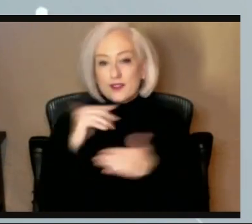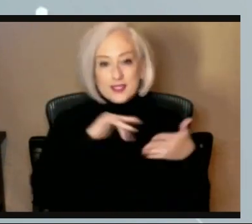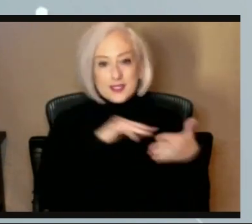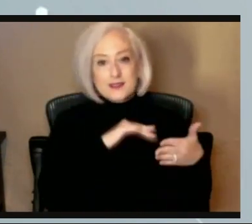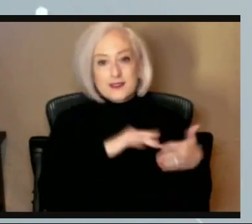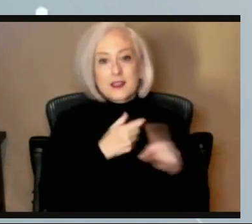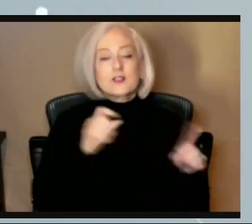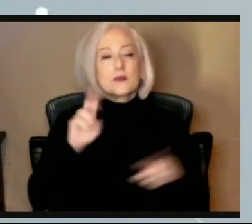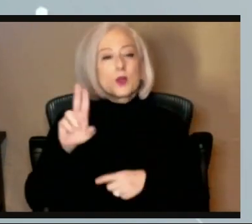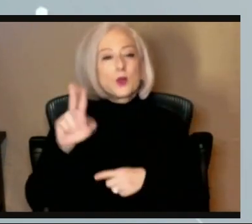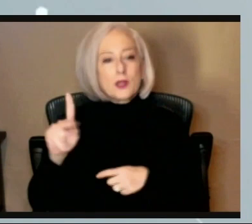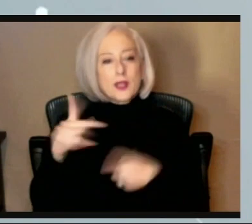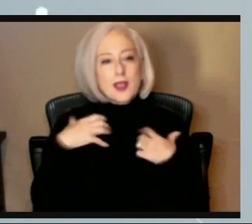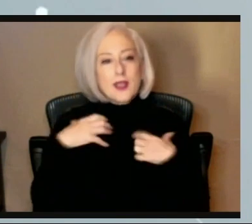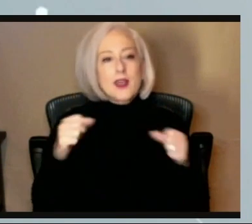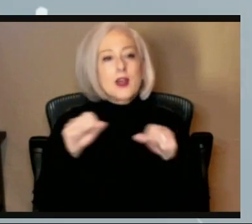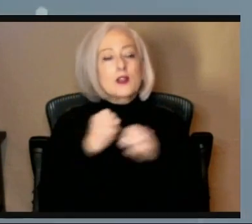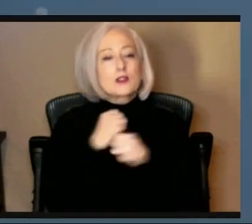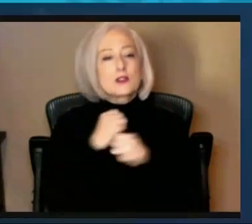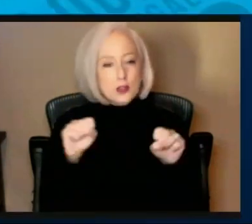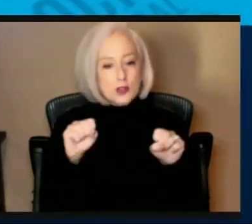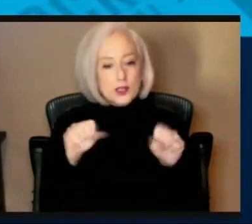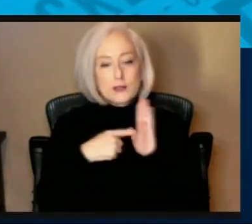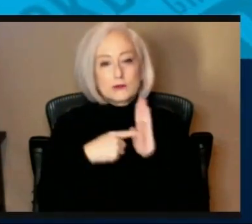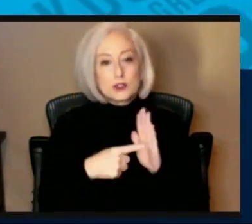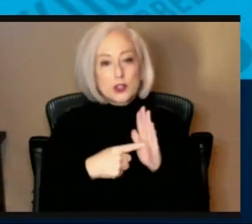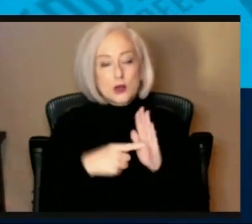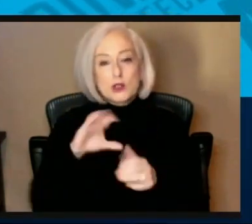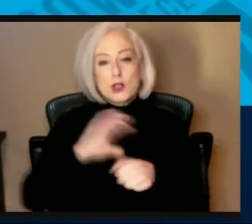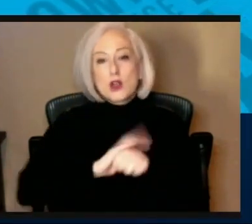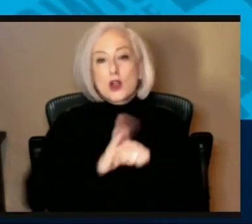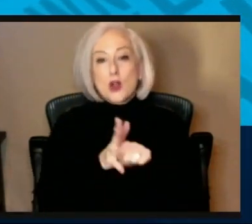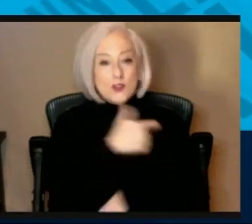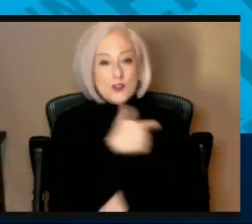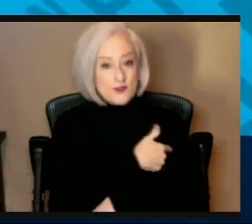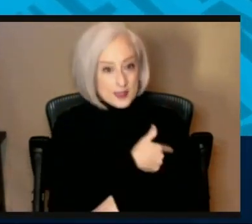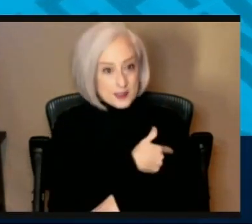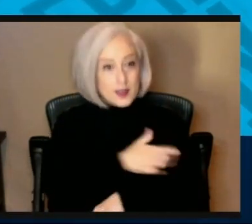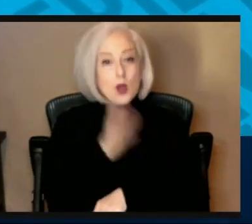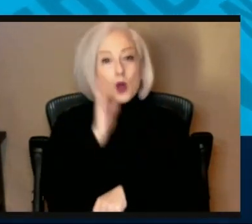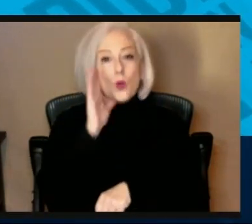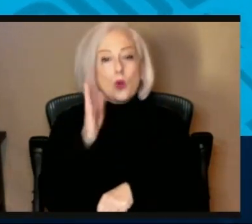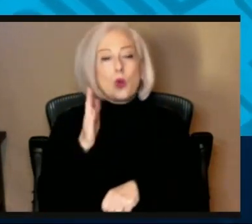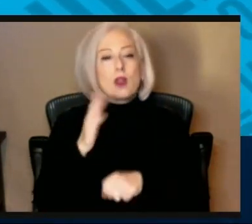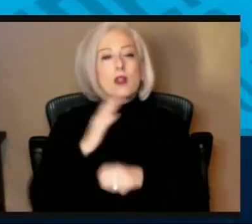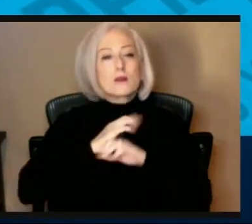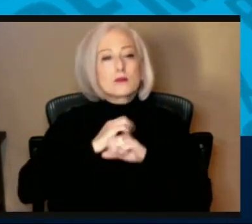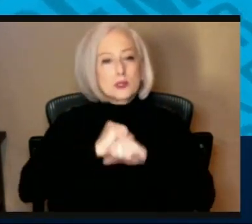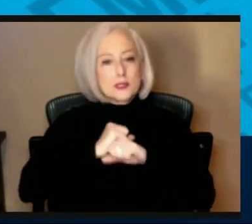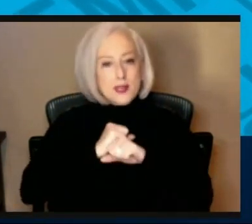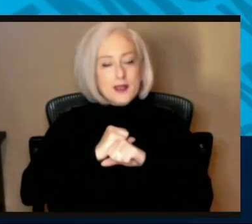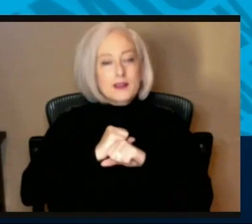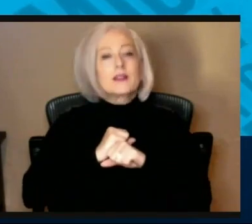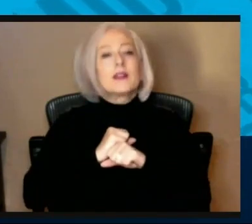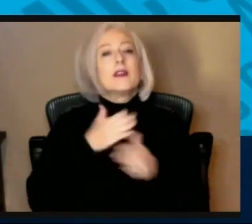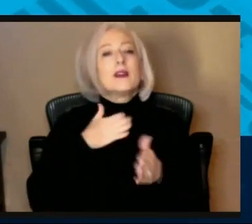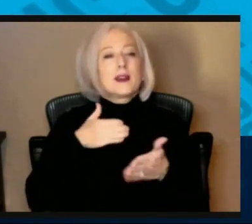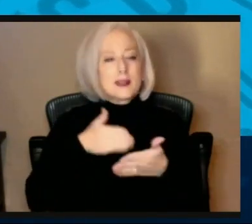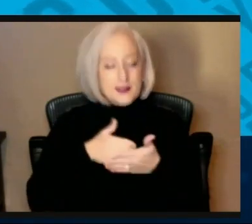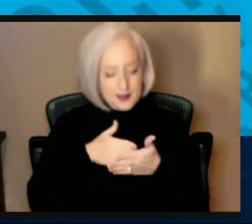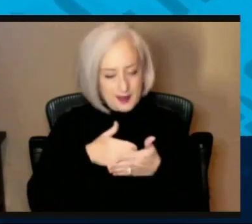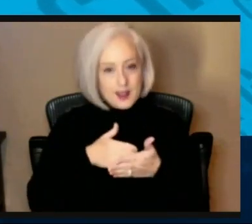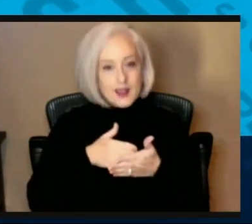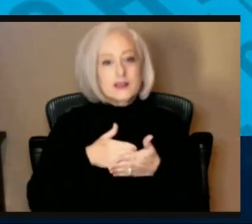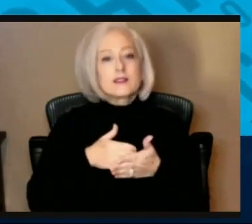Security Agency shows COVID vaccination does protect against developing long-haul COVID symptoms.